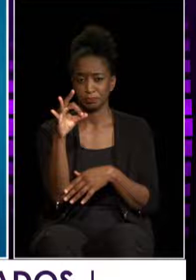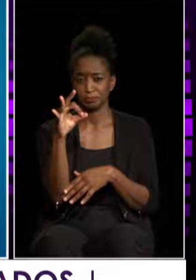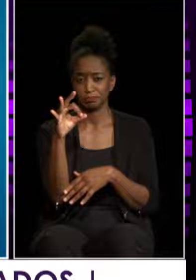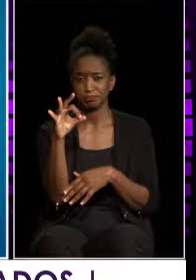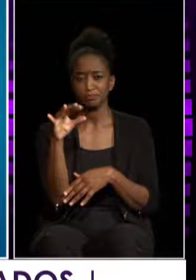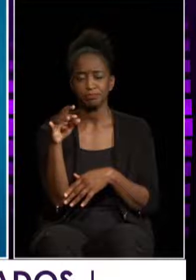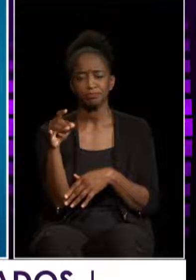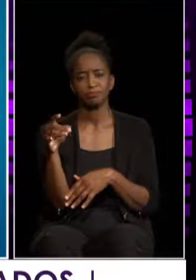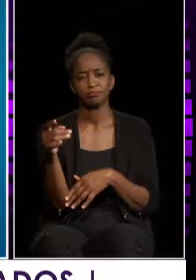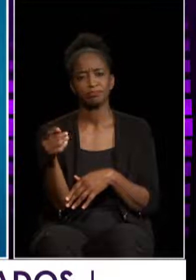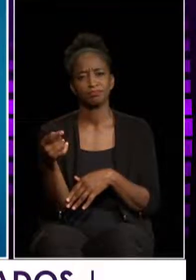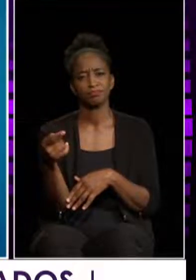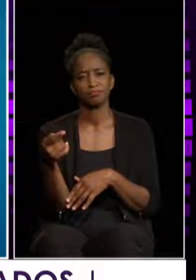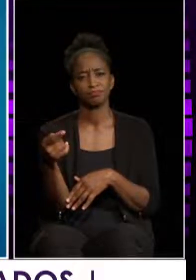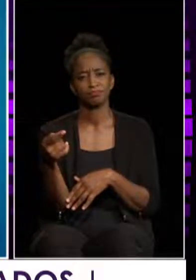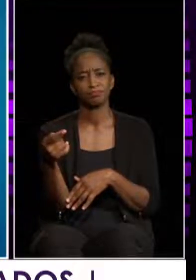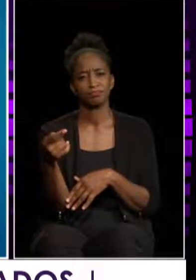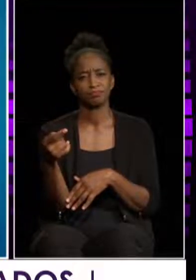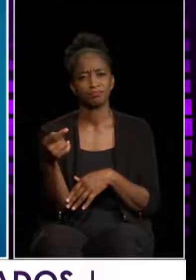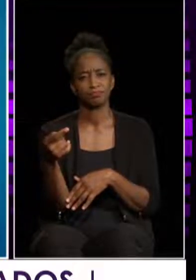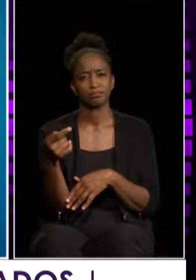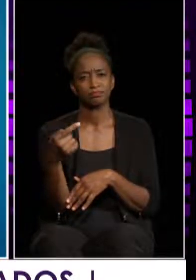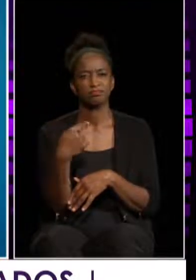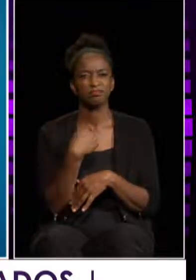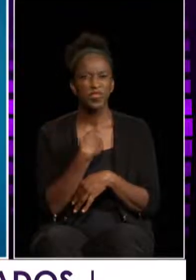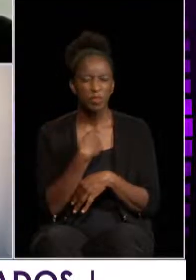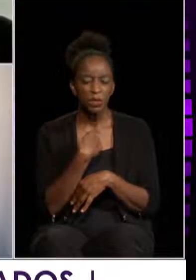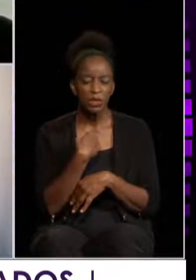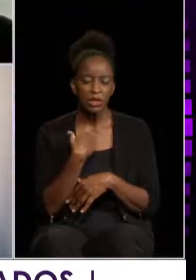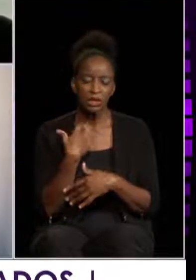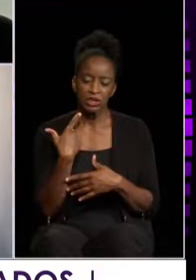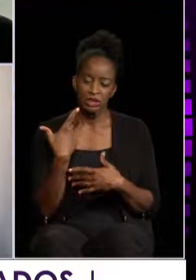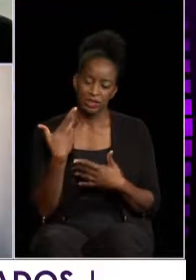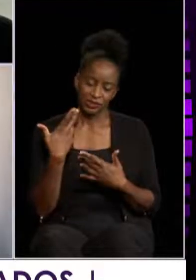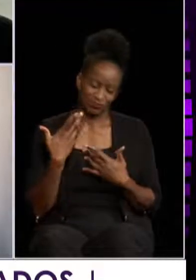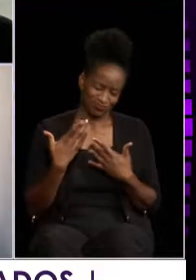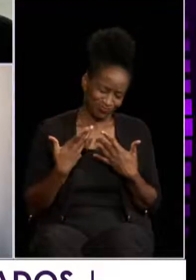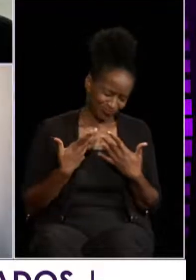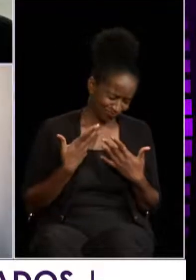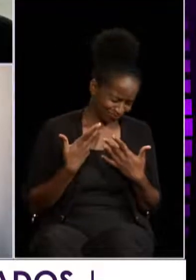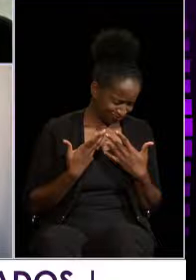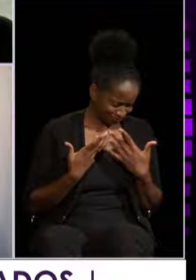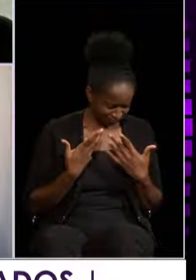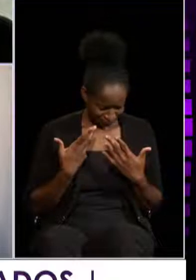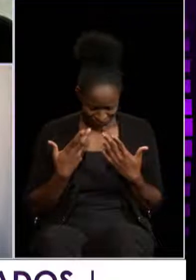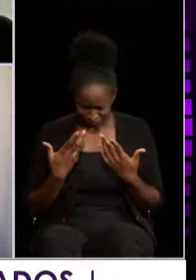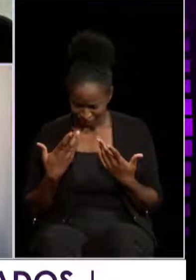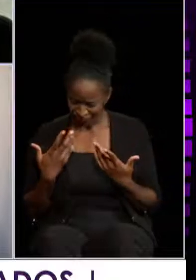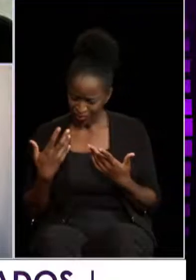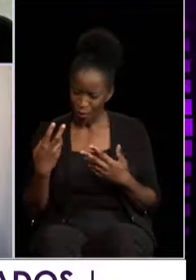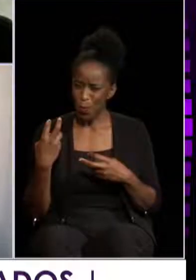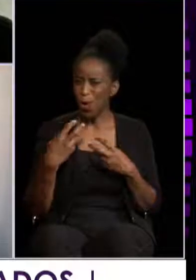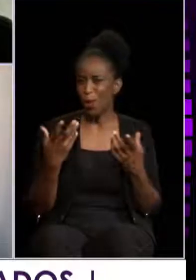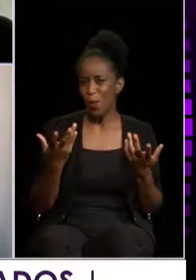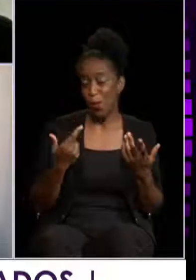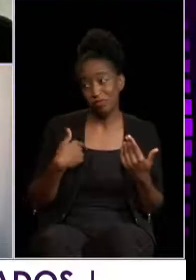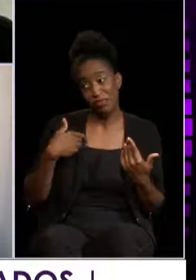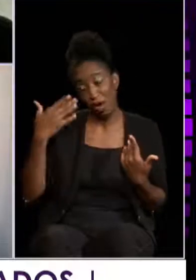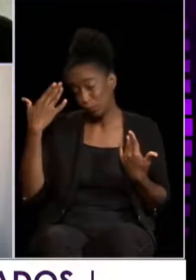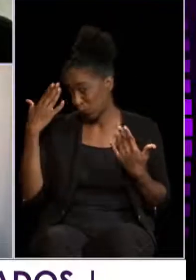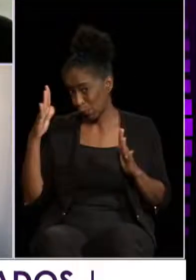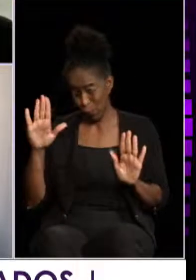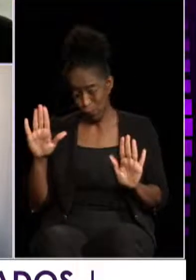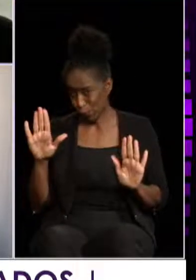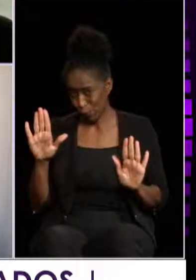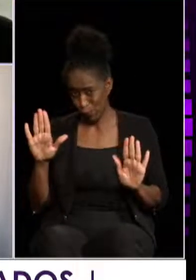burdened, I don't know what exactly is wrong, but I know I don't feel right mentally. Is consuming